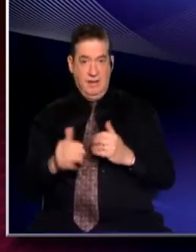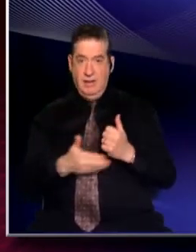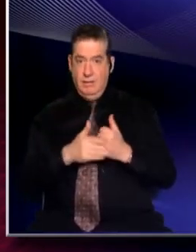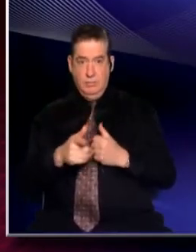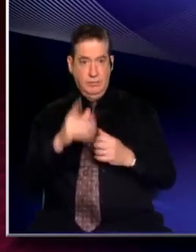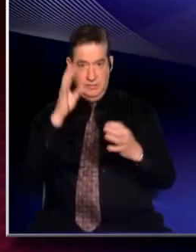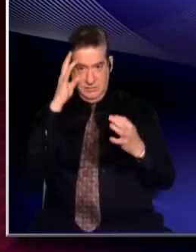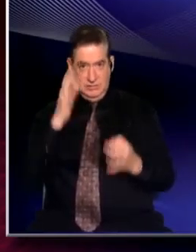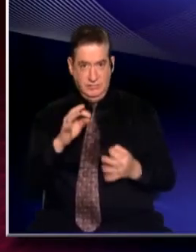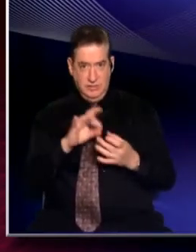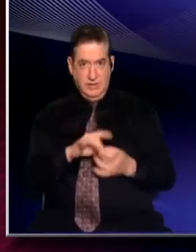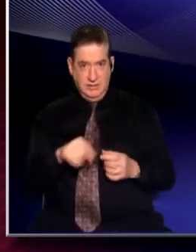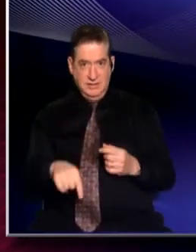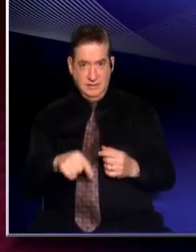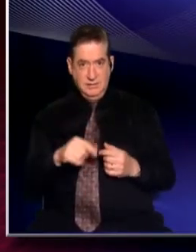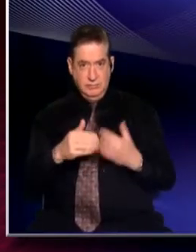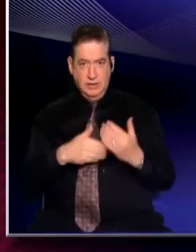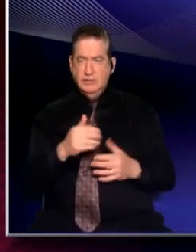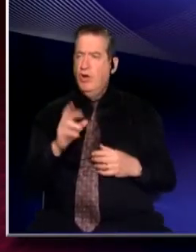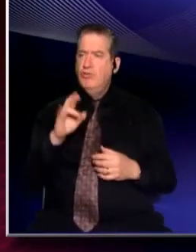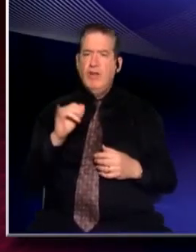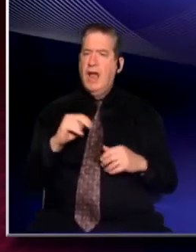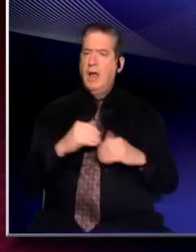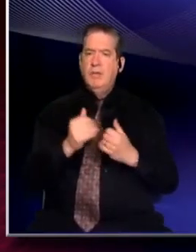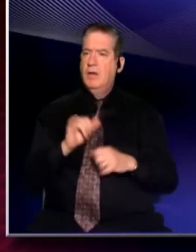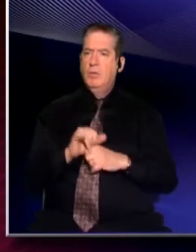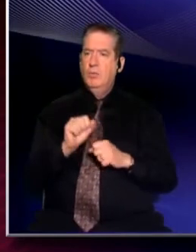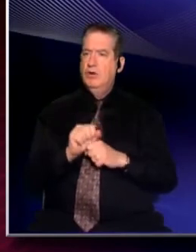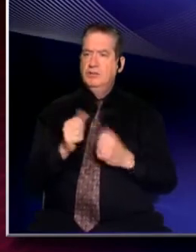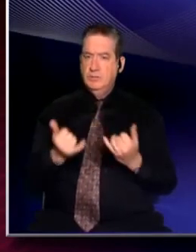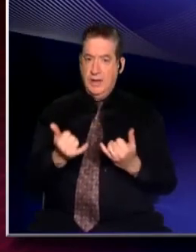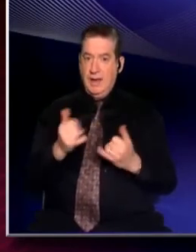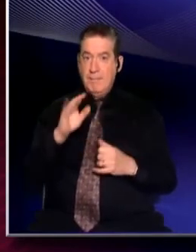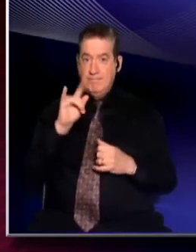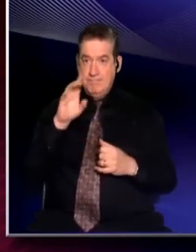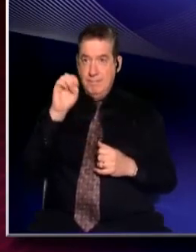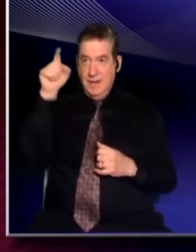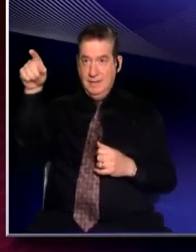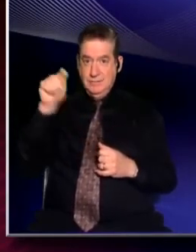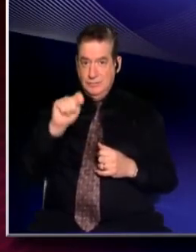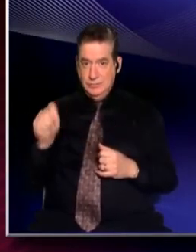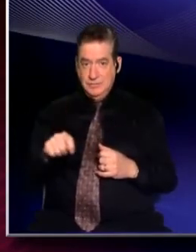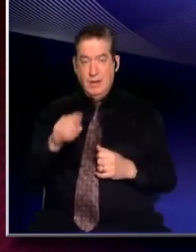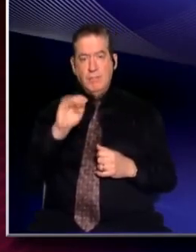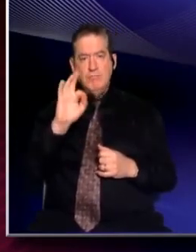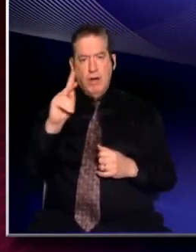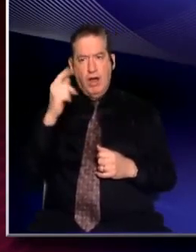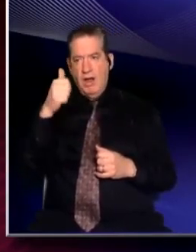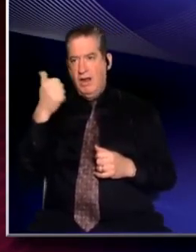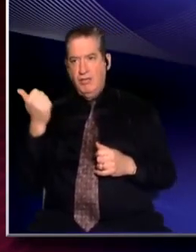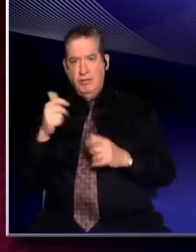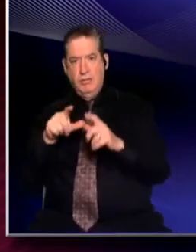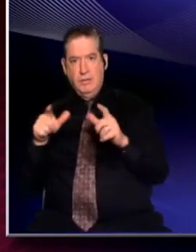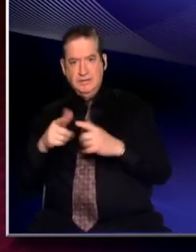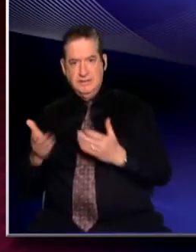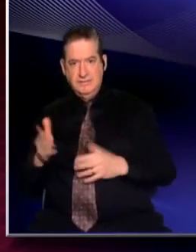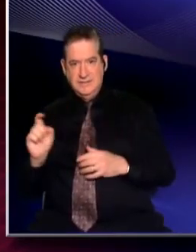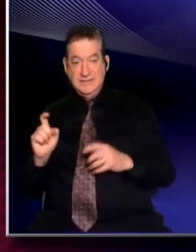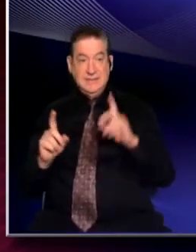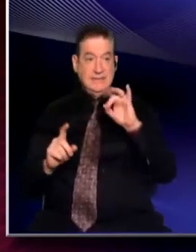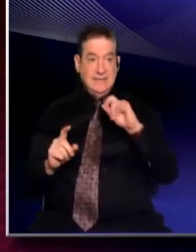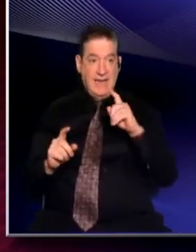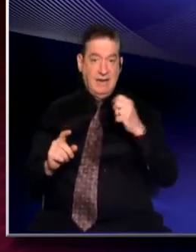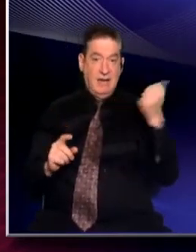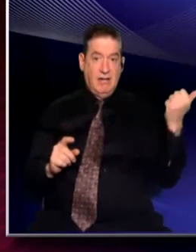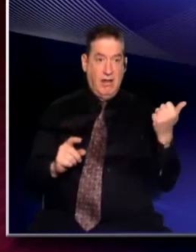regarding this process. So Ryan, how would that work today, for example? We have Mike in Tucson, Mark in one location here in Phoenix, Diane in another location